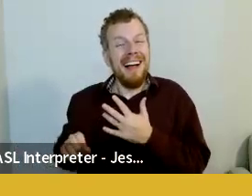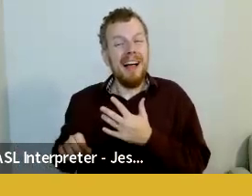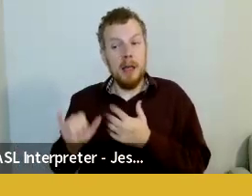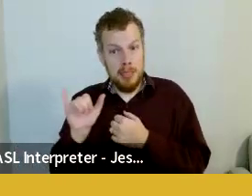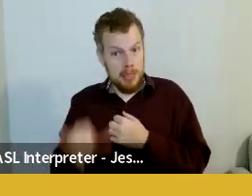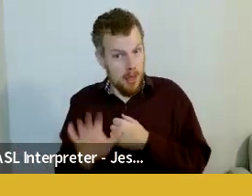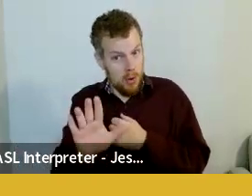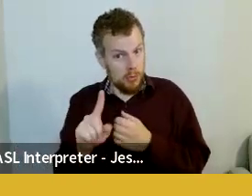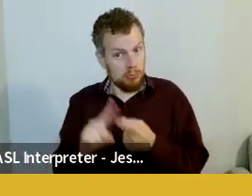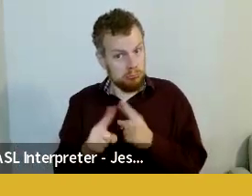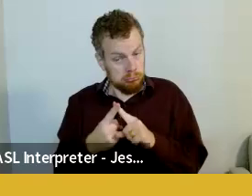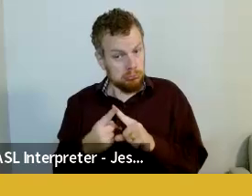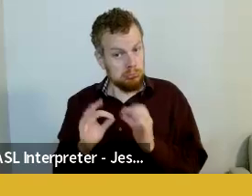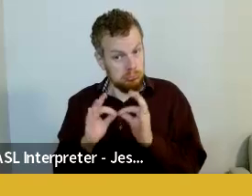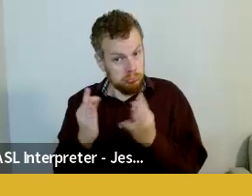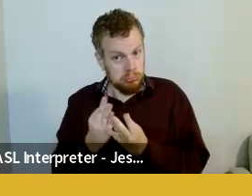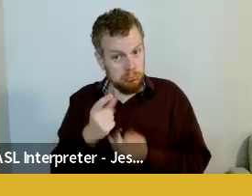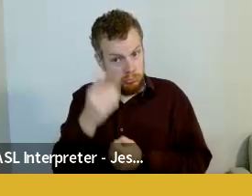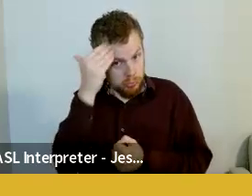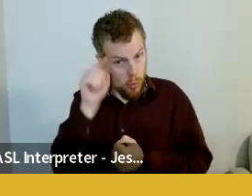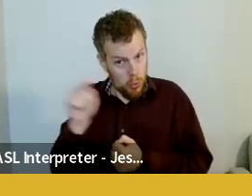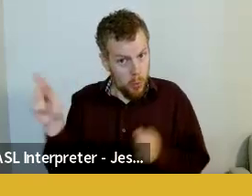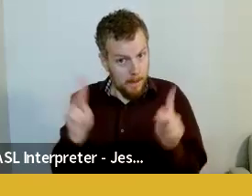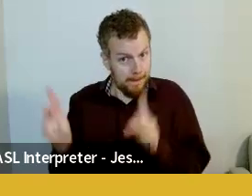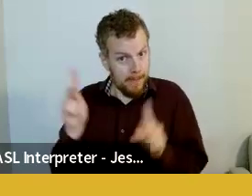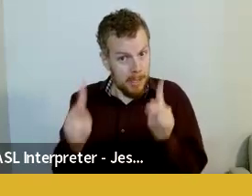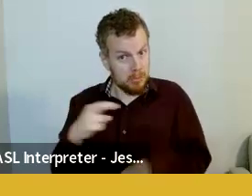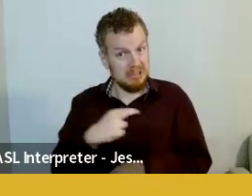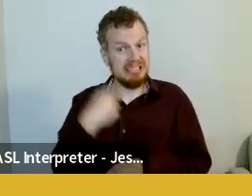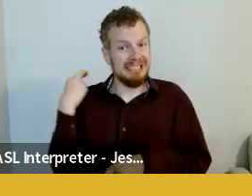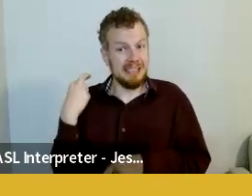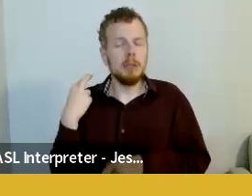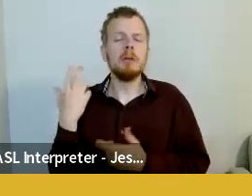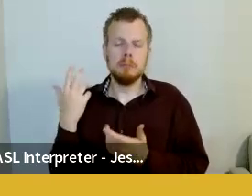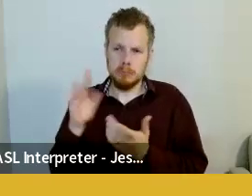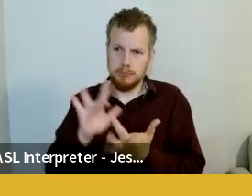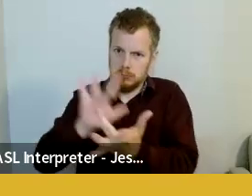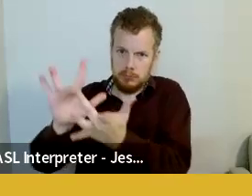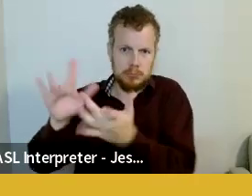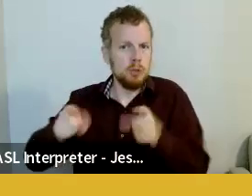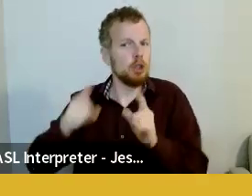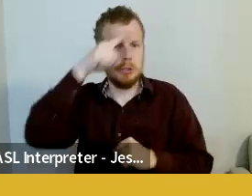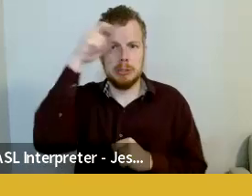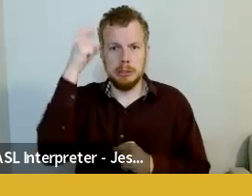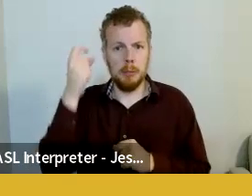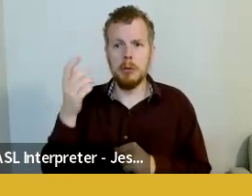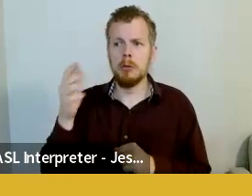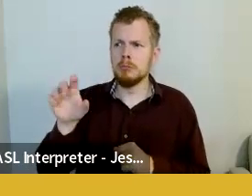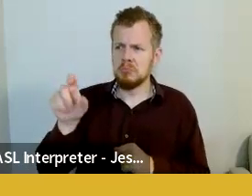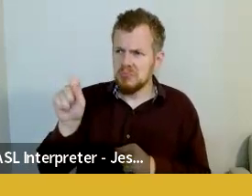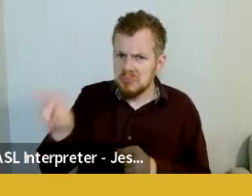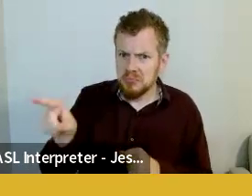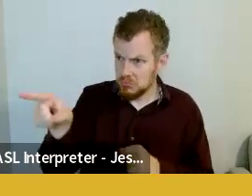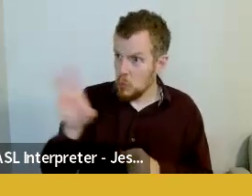fits into those categories that you know, you want to make sure you check on them during the summer months. Just check in and see, are they